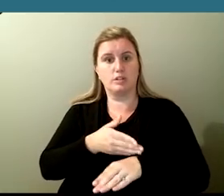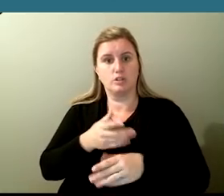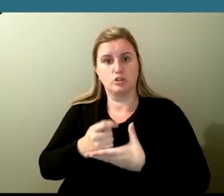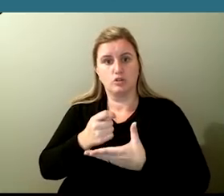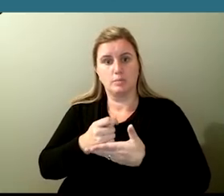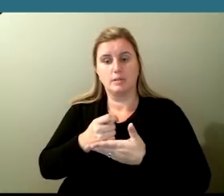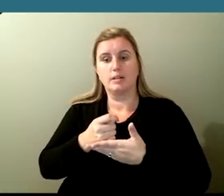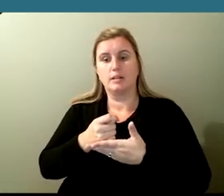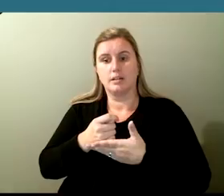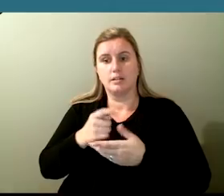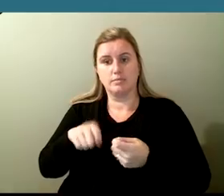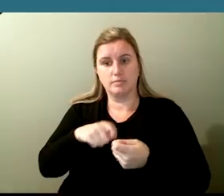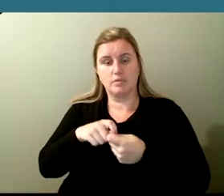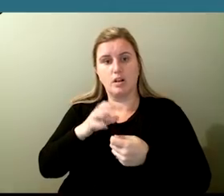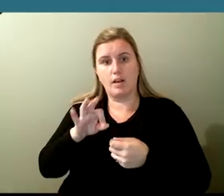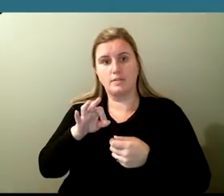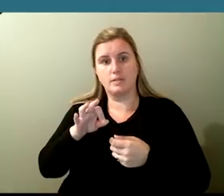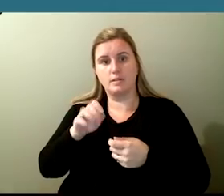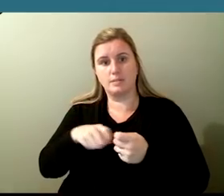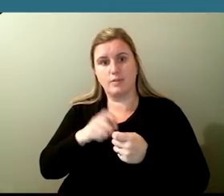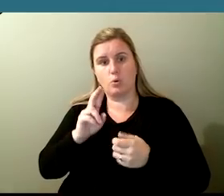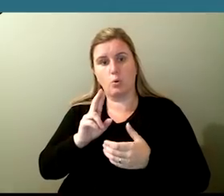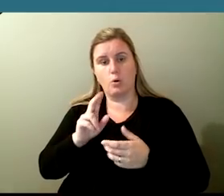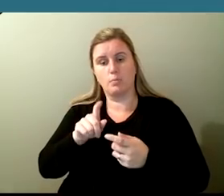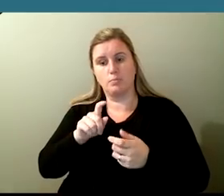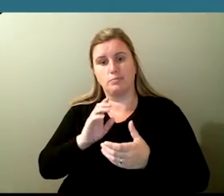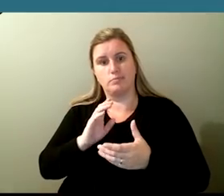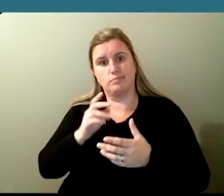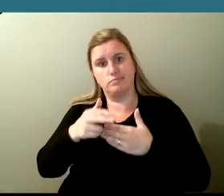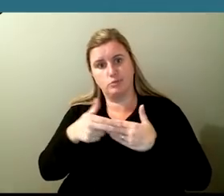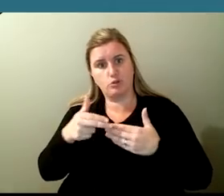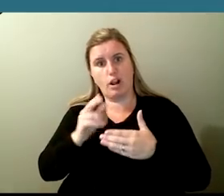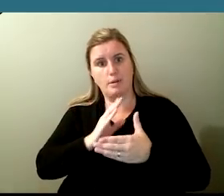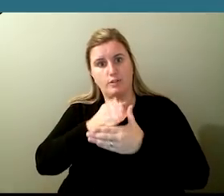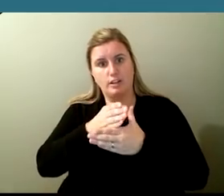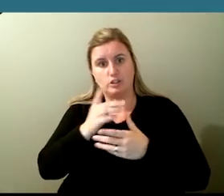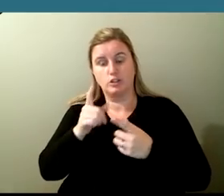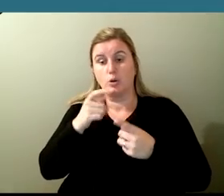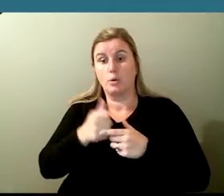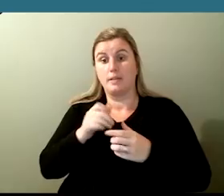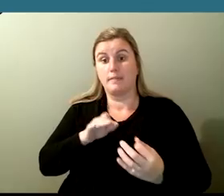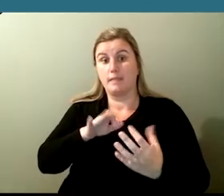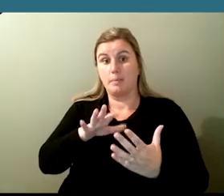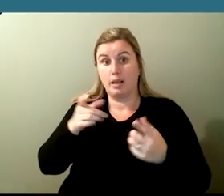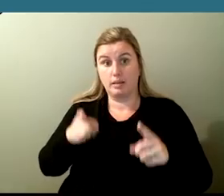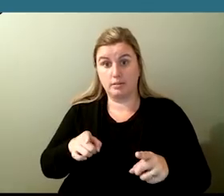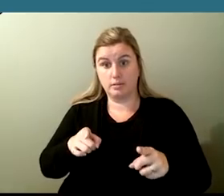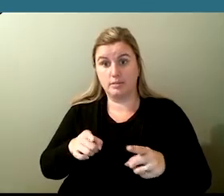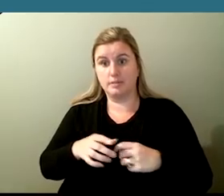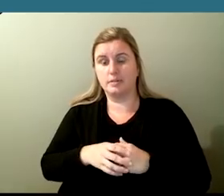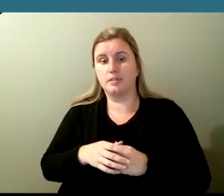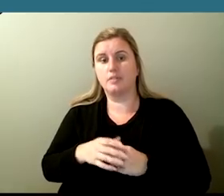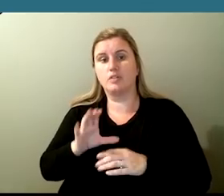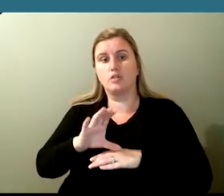treatment integrity of specific or prescribed interventions. What happens usually in feedback is that